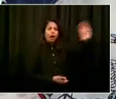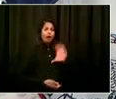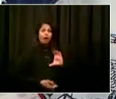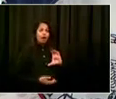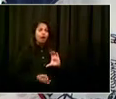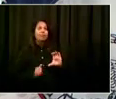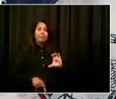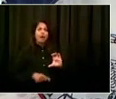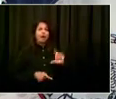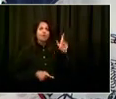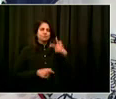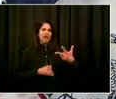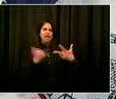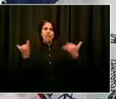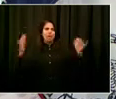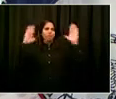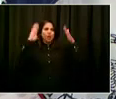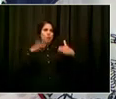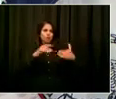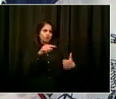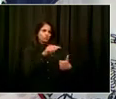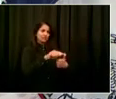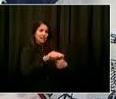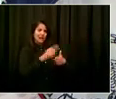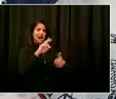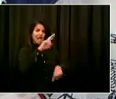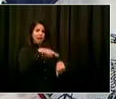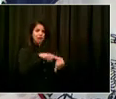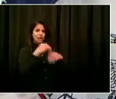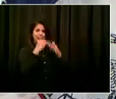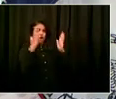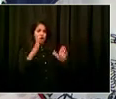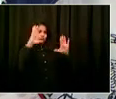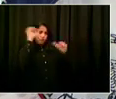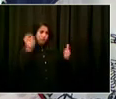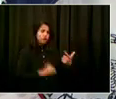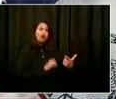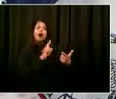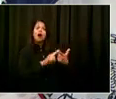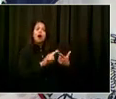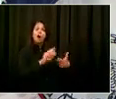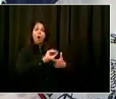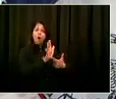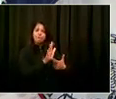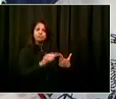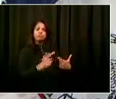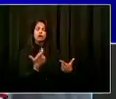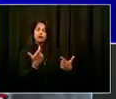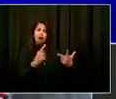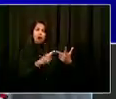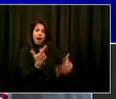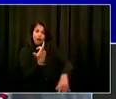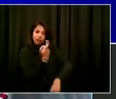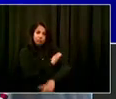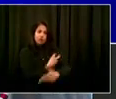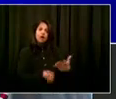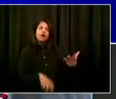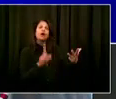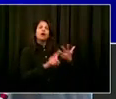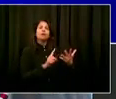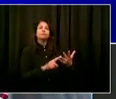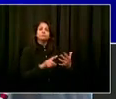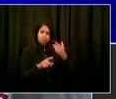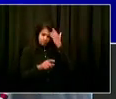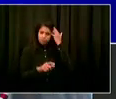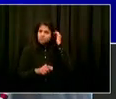York City and New York State get moving. We're going to get all three of those things, I'm convinced, because of Joe Biden and Kamala Harris. So that's extraordinary